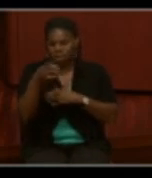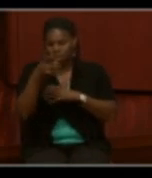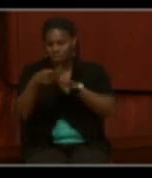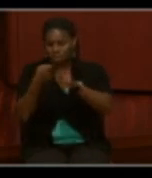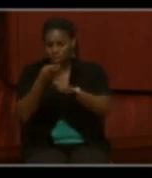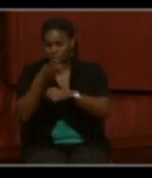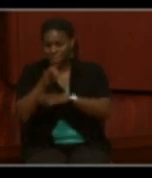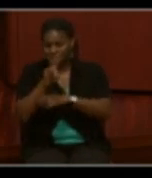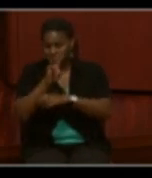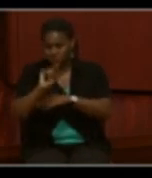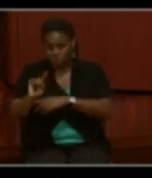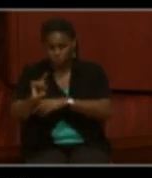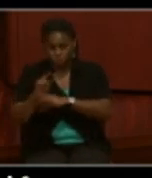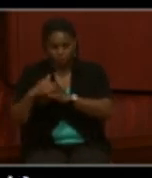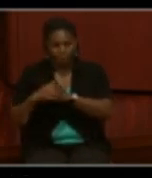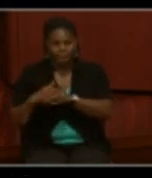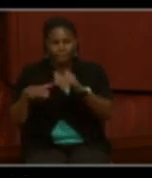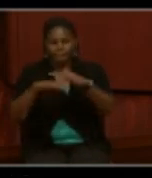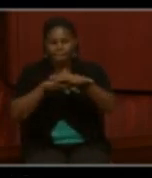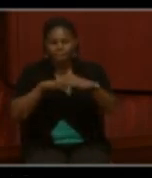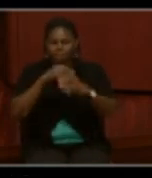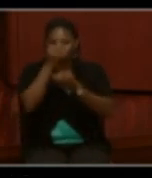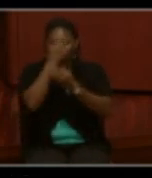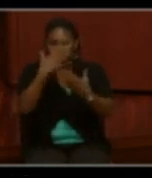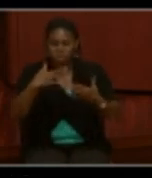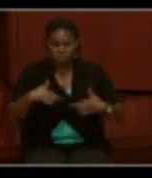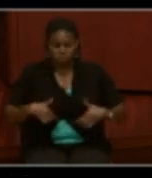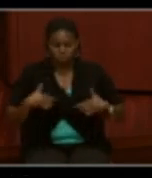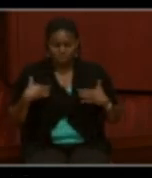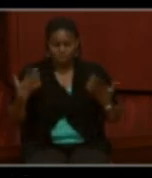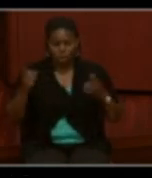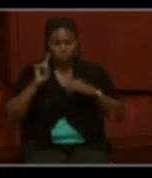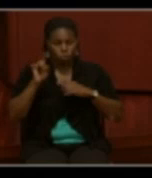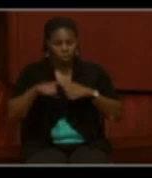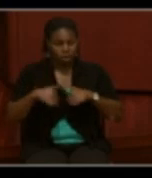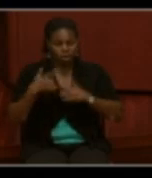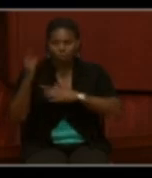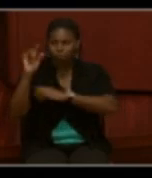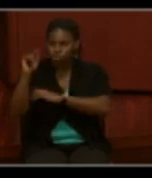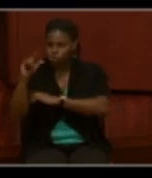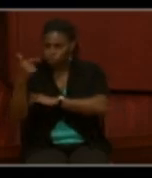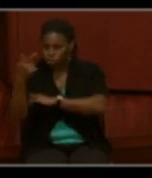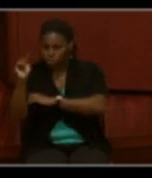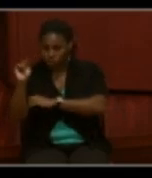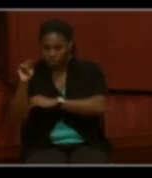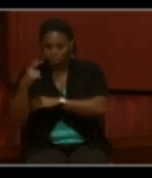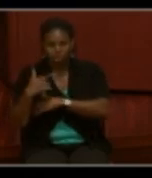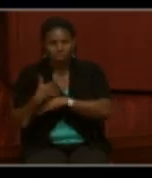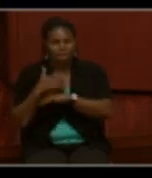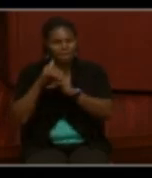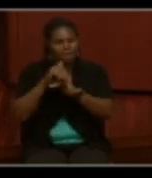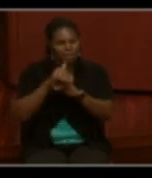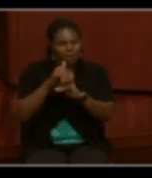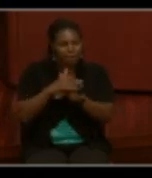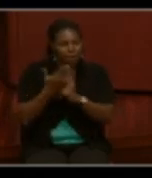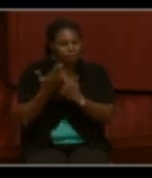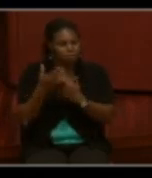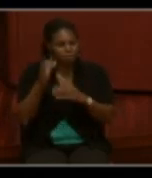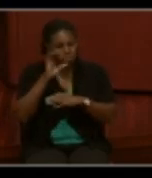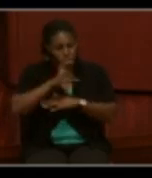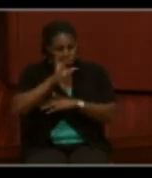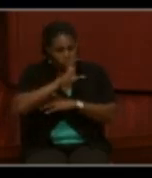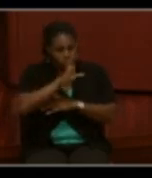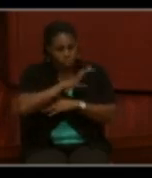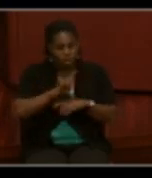August 18th, 1871. It gives basic information, his residence is Georgetown, occupation, night scavenger, but this one gives the name